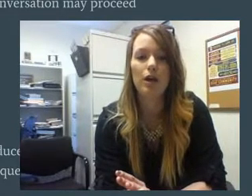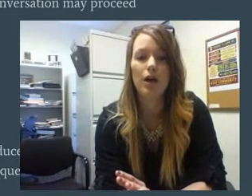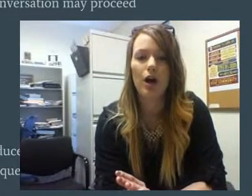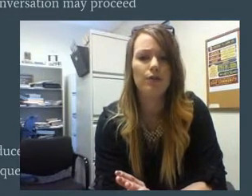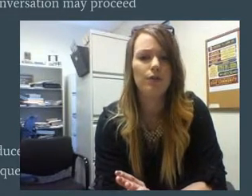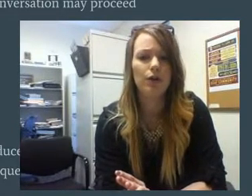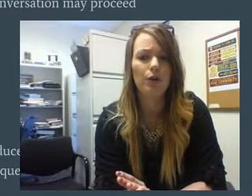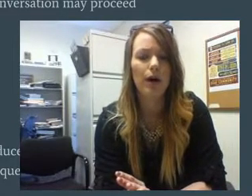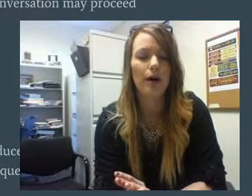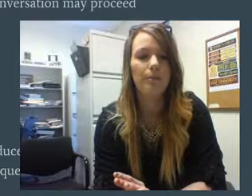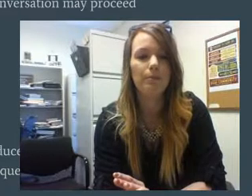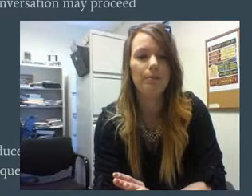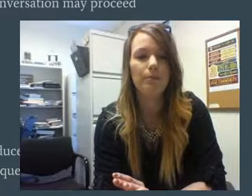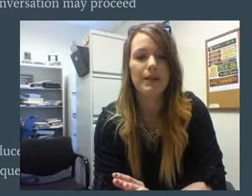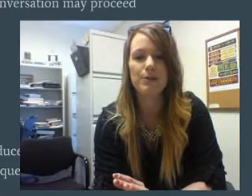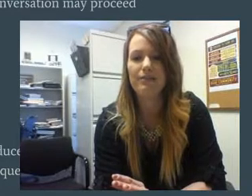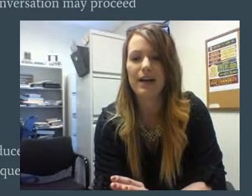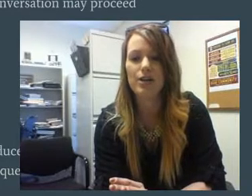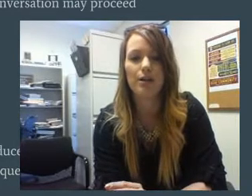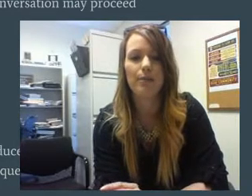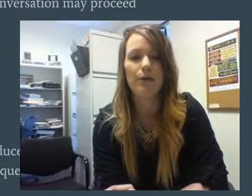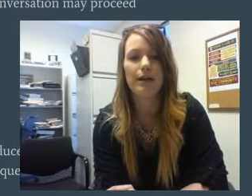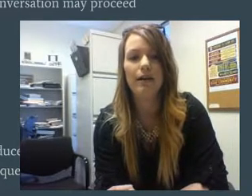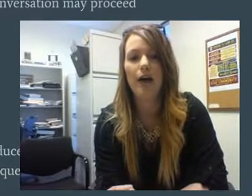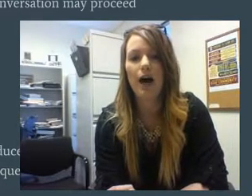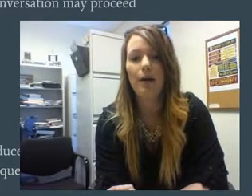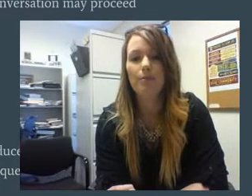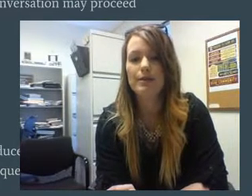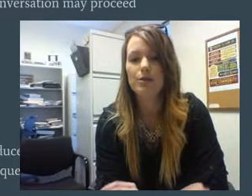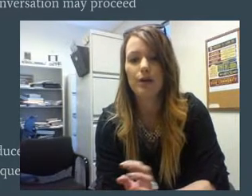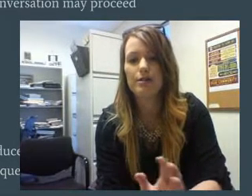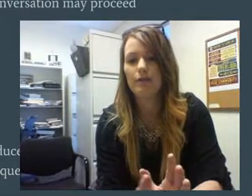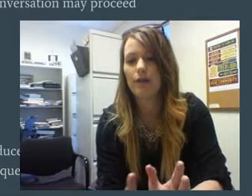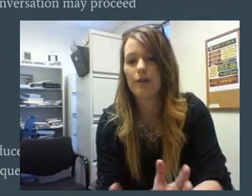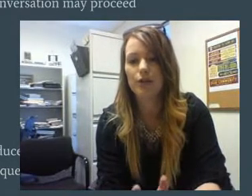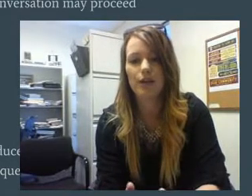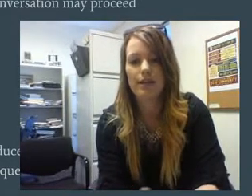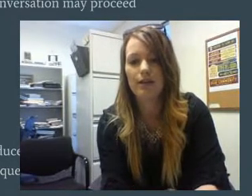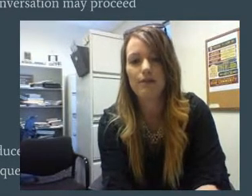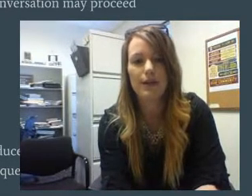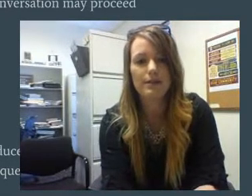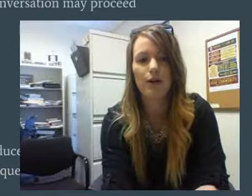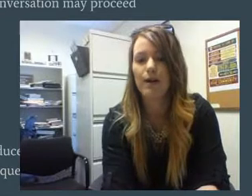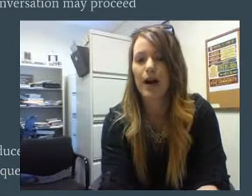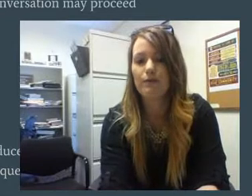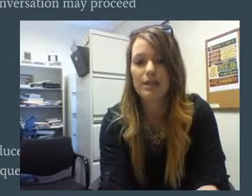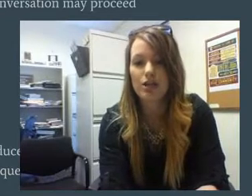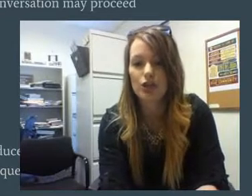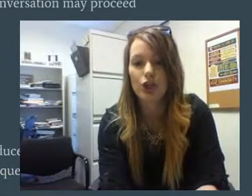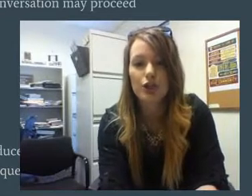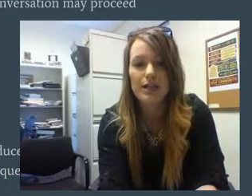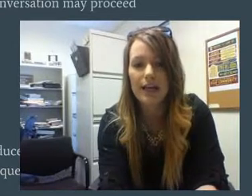to all of you, because we have not talked about it. But discourse involves a great deal of things, from